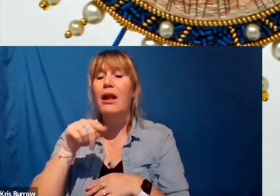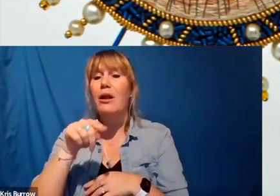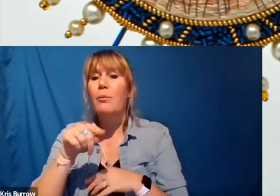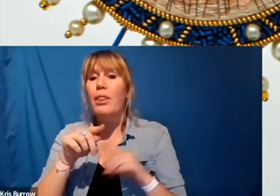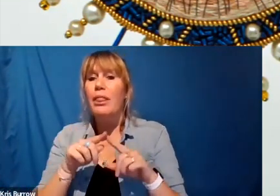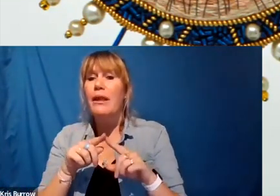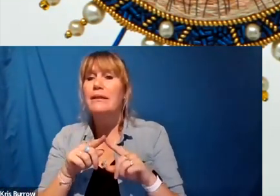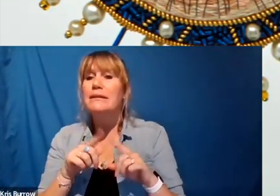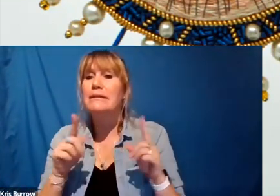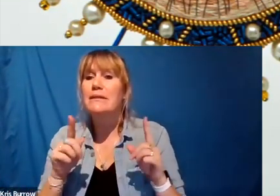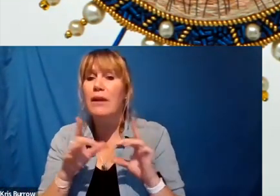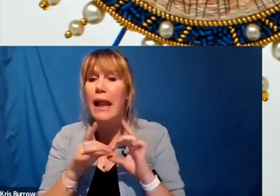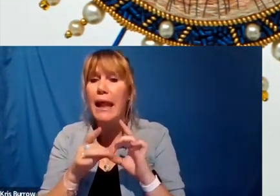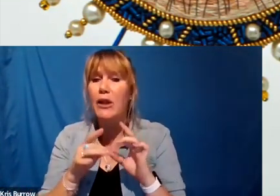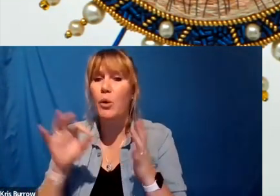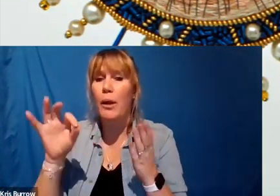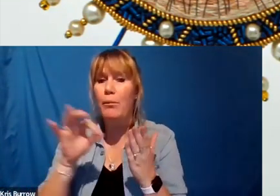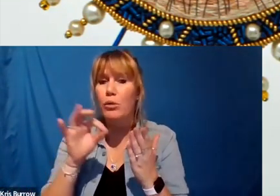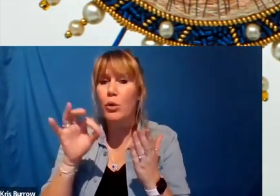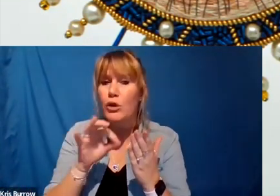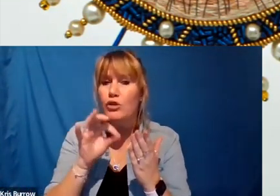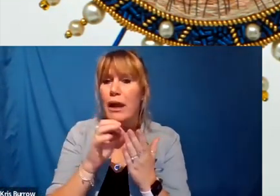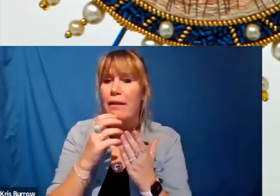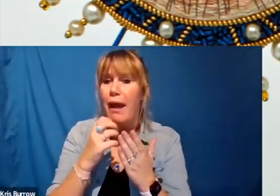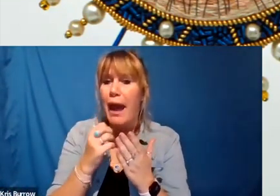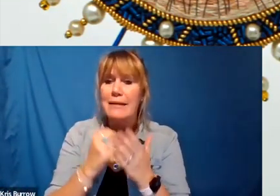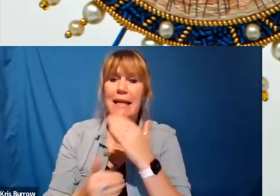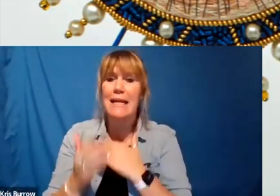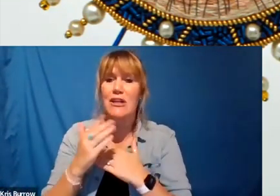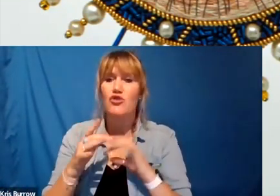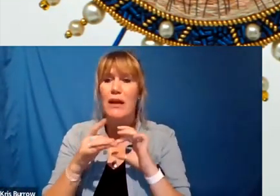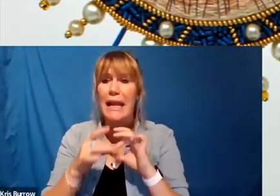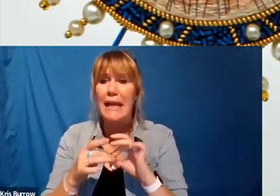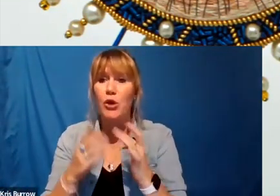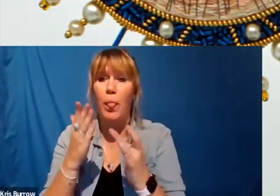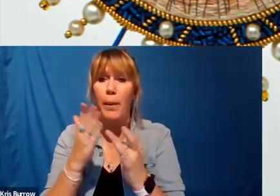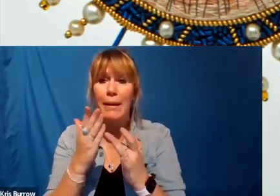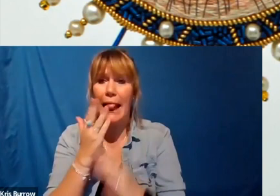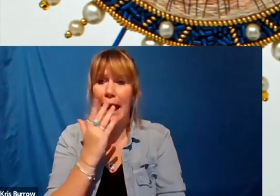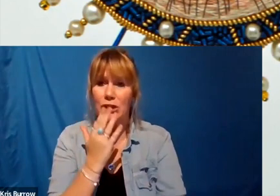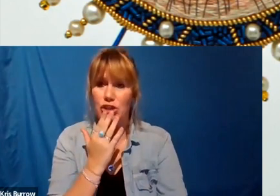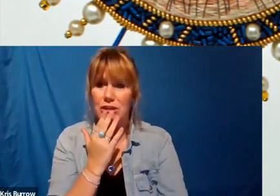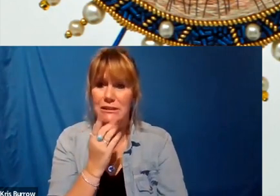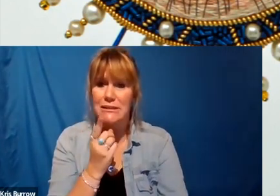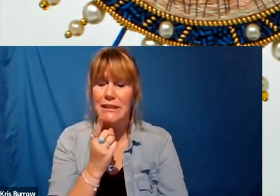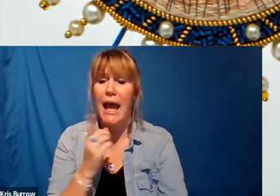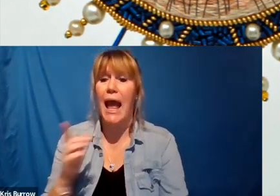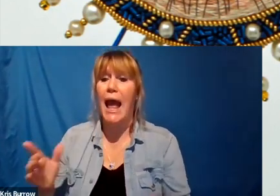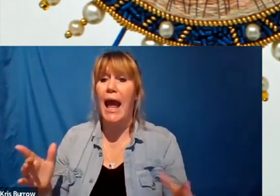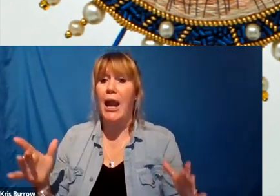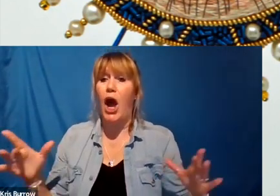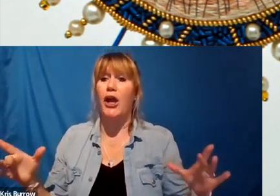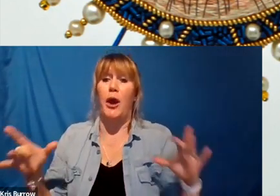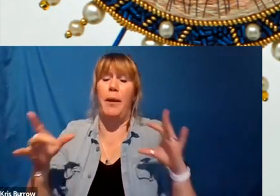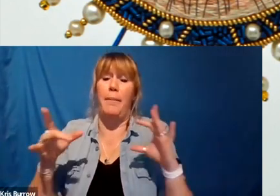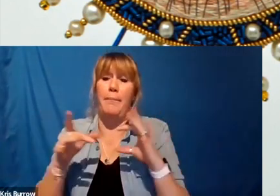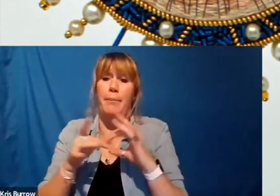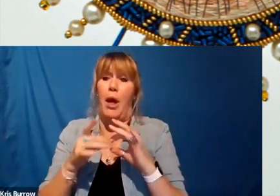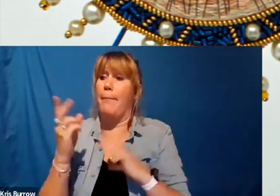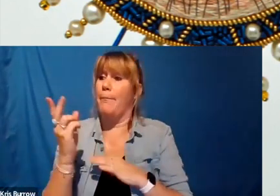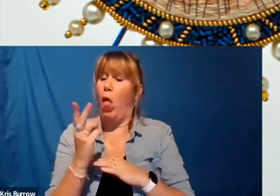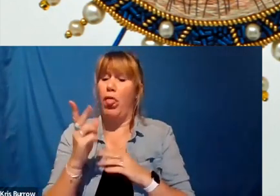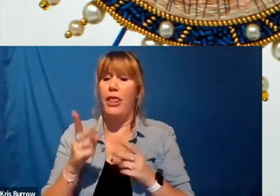raised embroidery that has a history dating back to the Middle Ages. And I combine the two techniques to essentially create